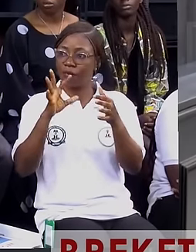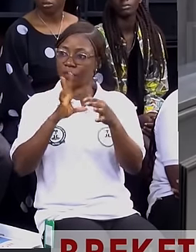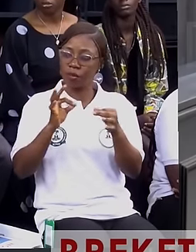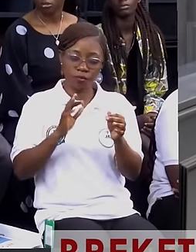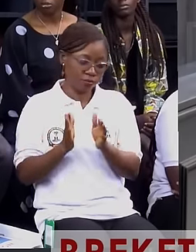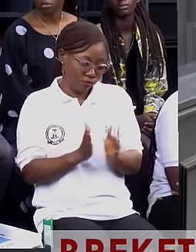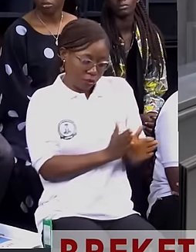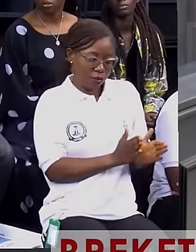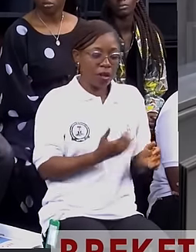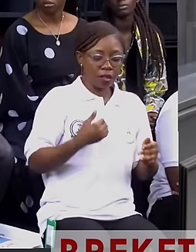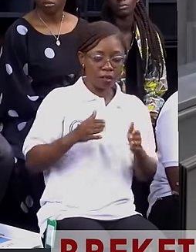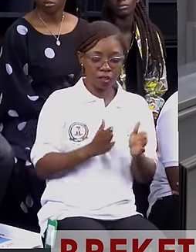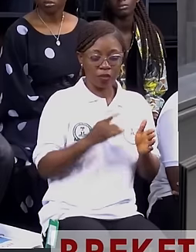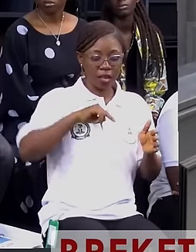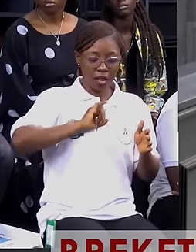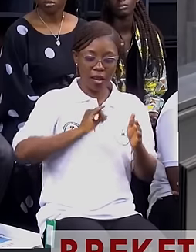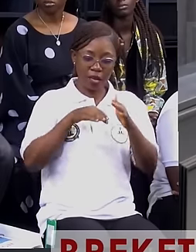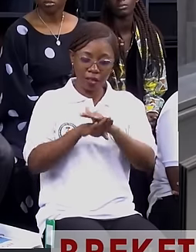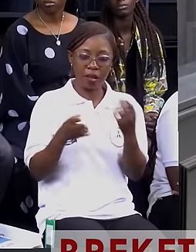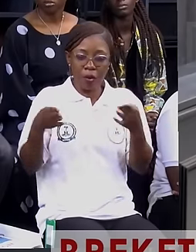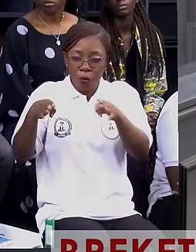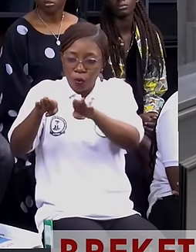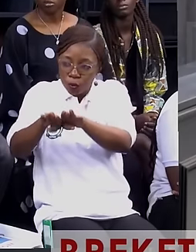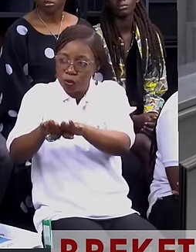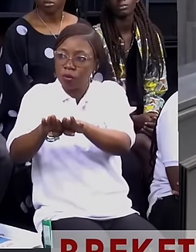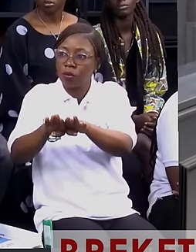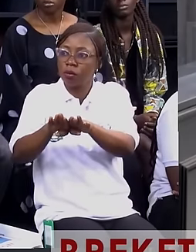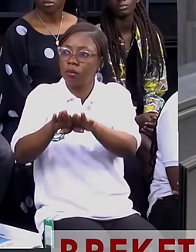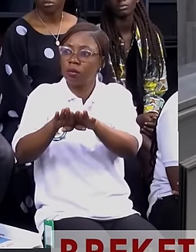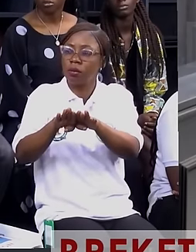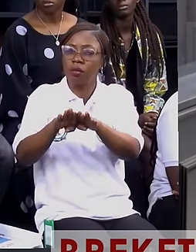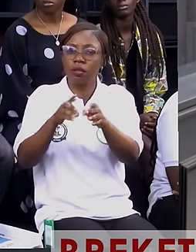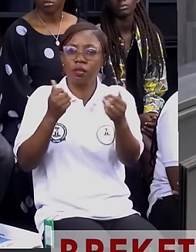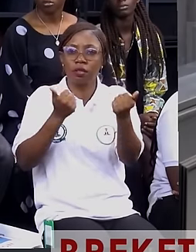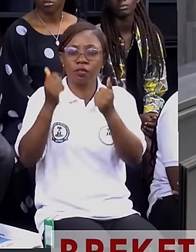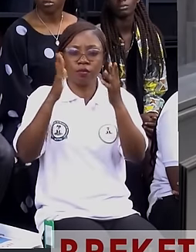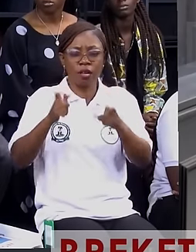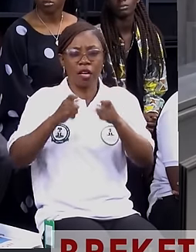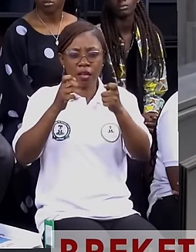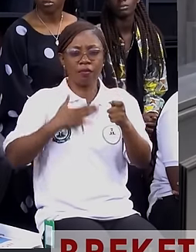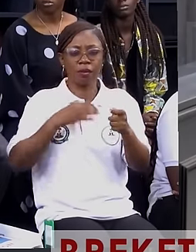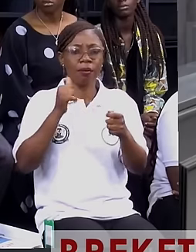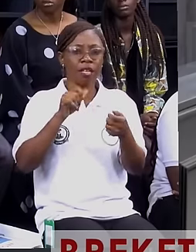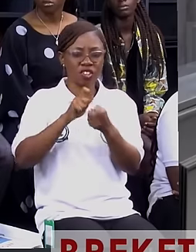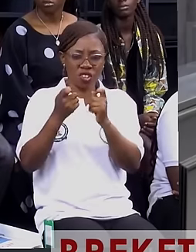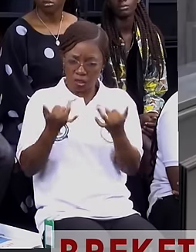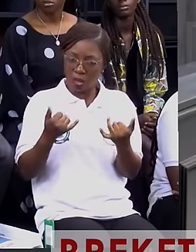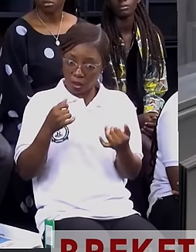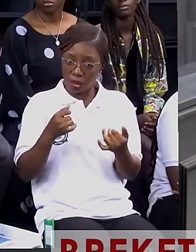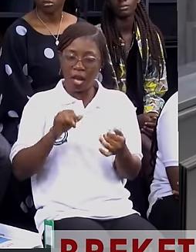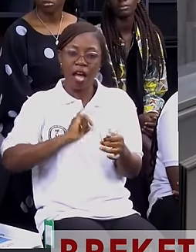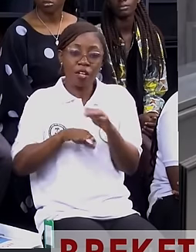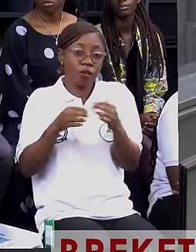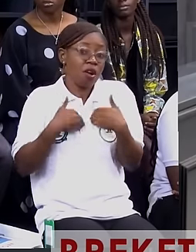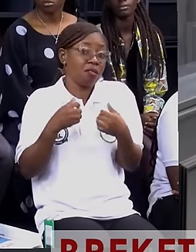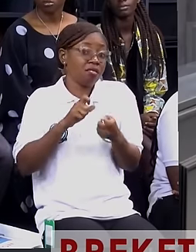man shifted. I enter. They closed the door. The man said, driver, you go give me my change now, B. And the driver said, if I don't get